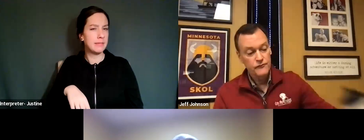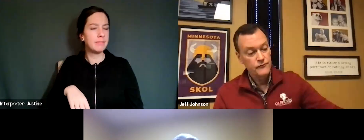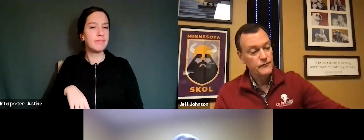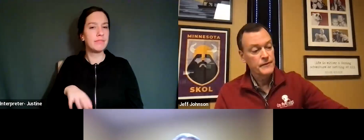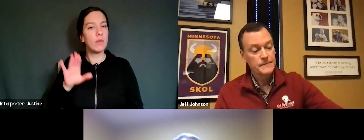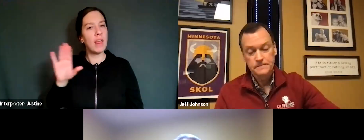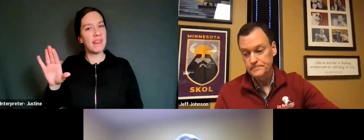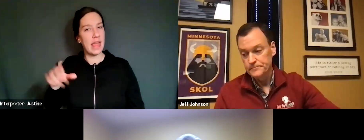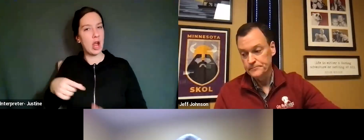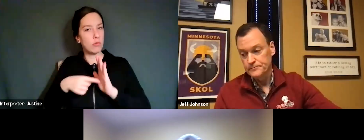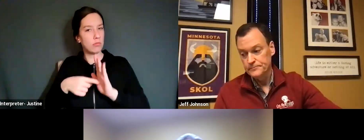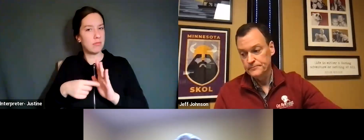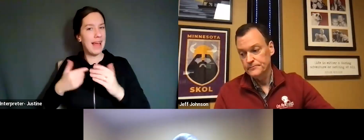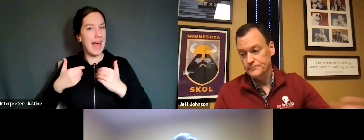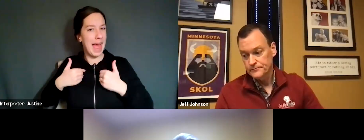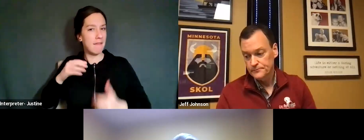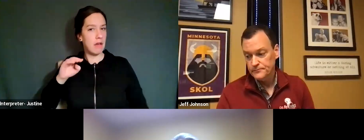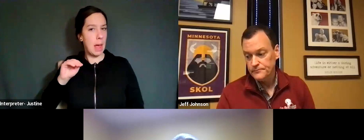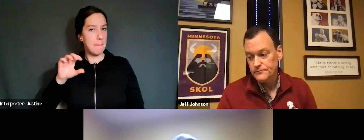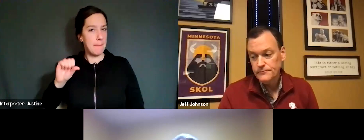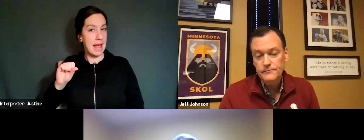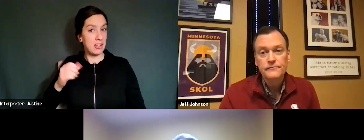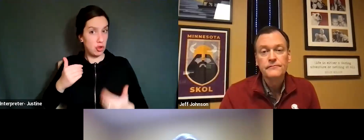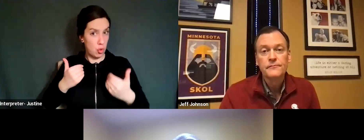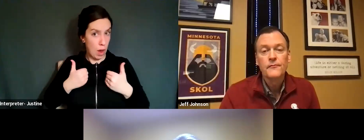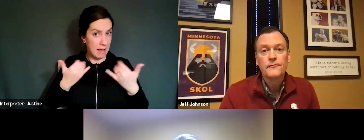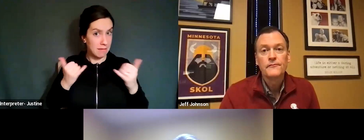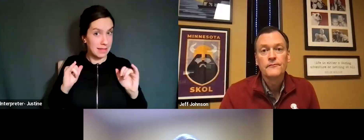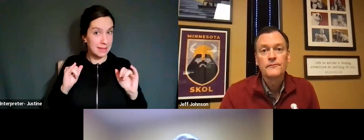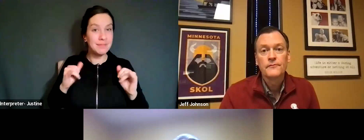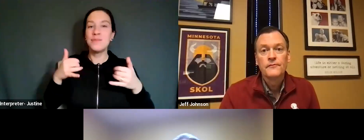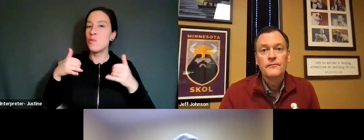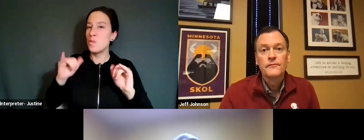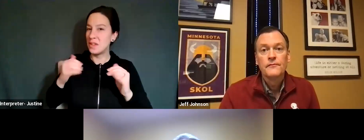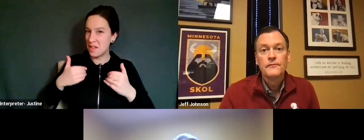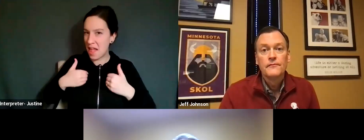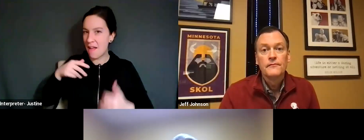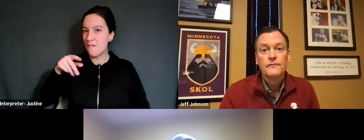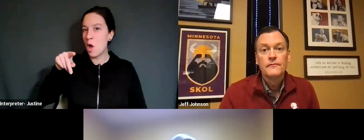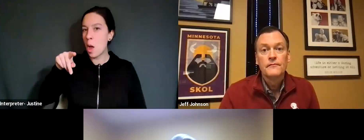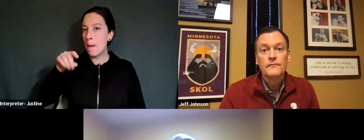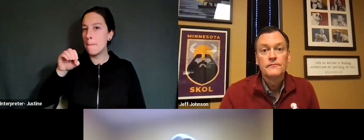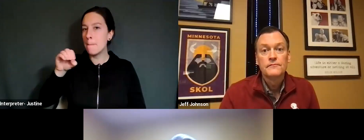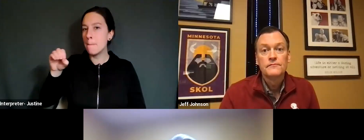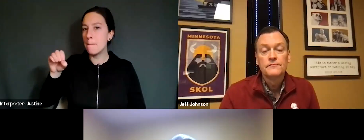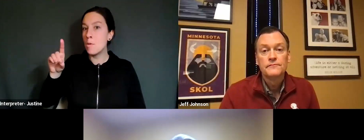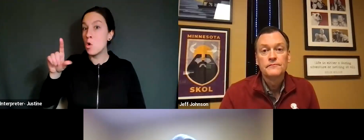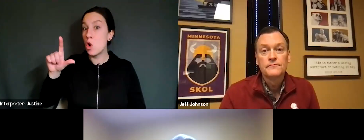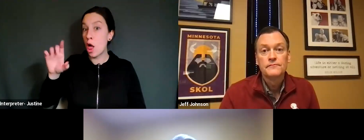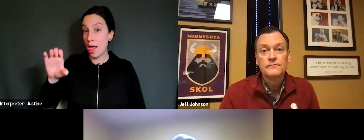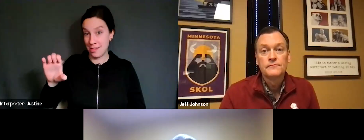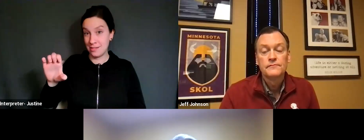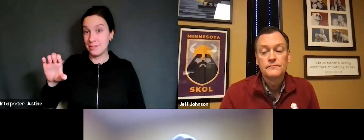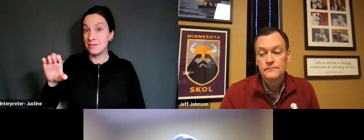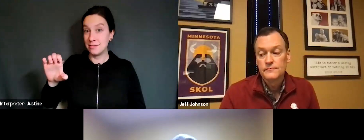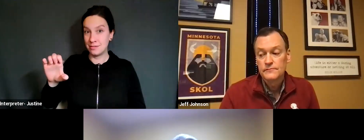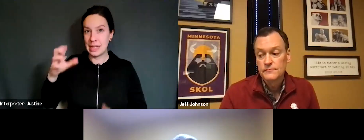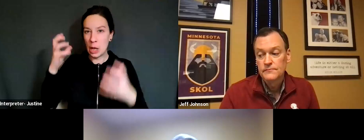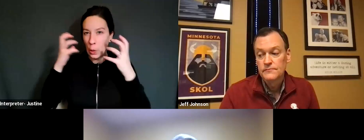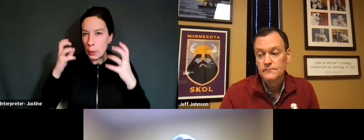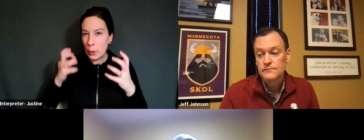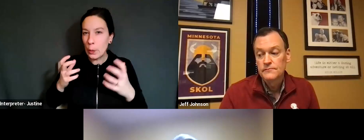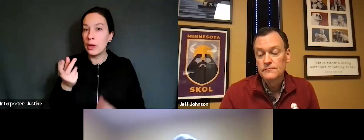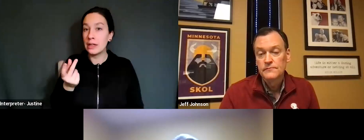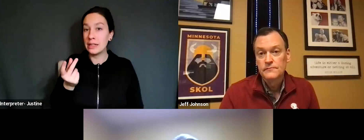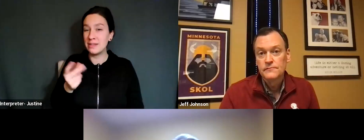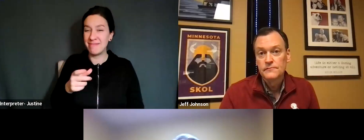if that's possible. Yes, we do still have poodles in the program. I warn everyone that the wait can